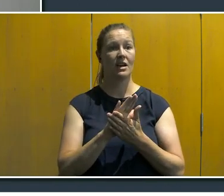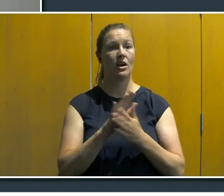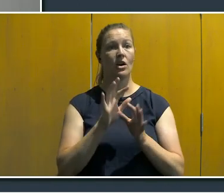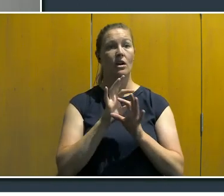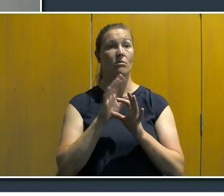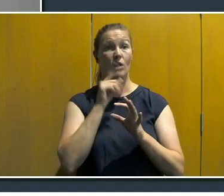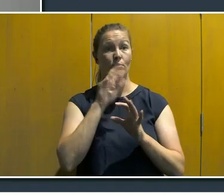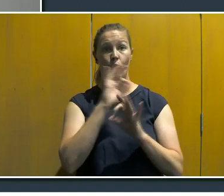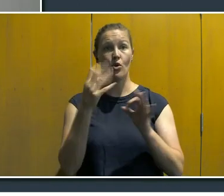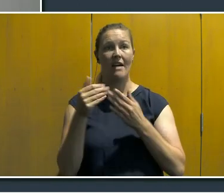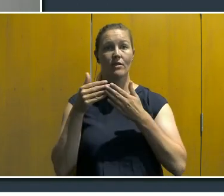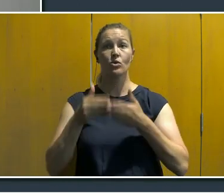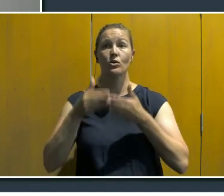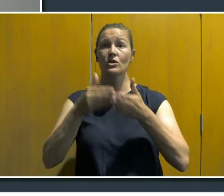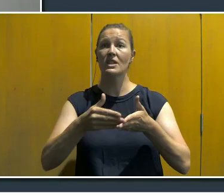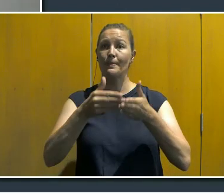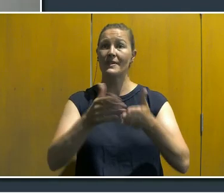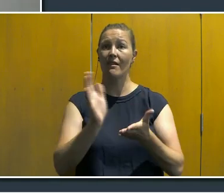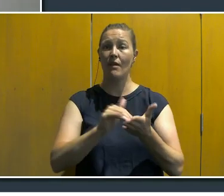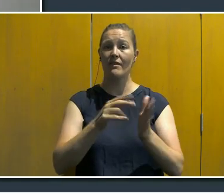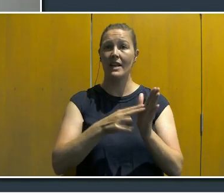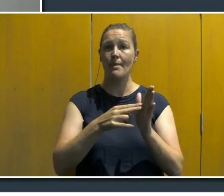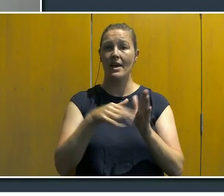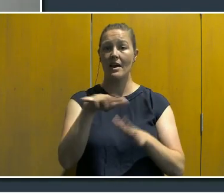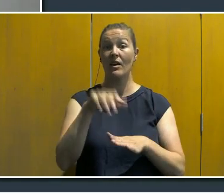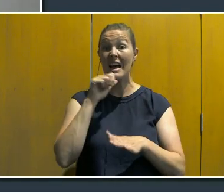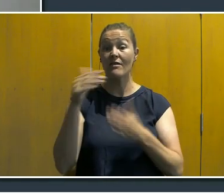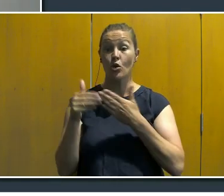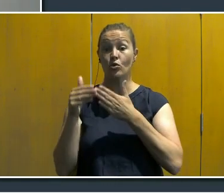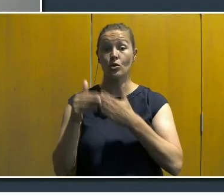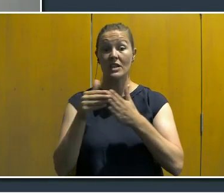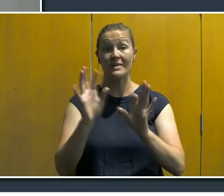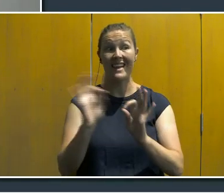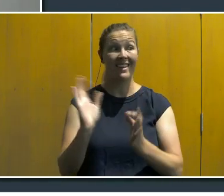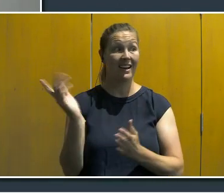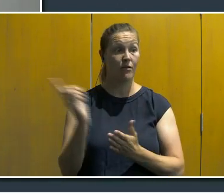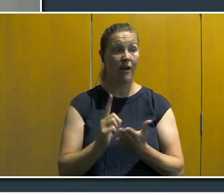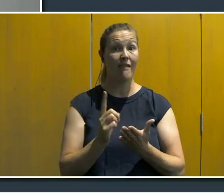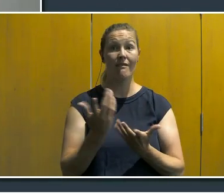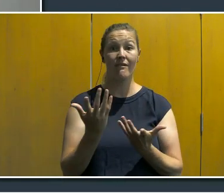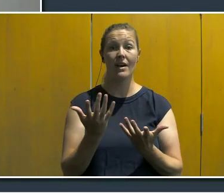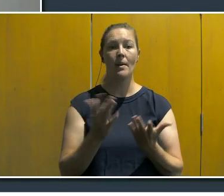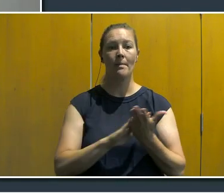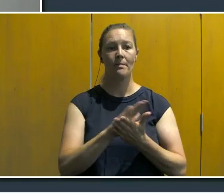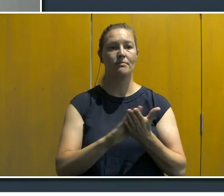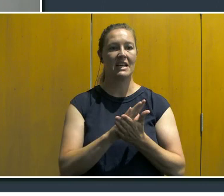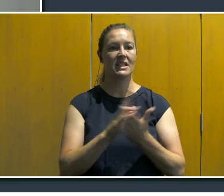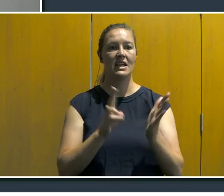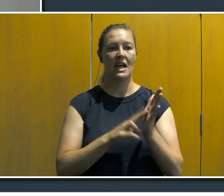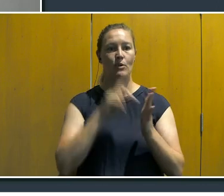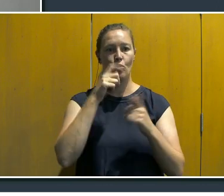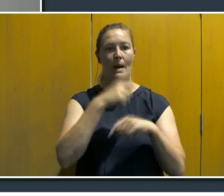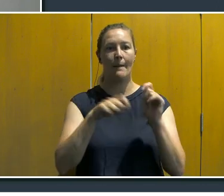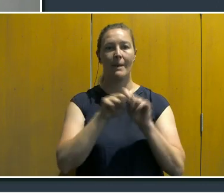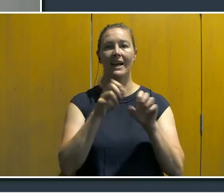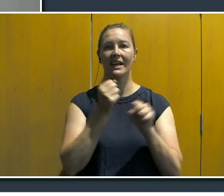here. If cruise ships don't come to Napier, within 18 months, Napier will become like